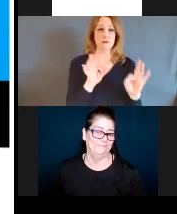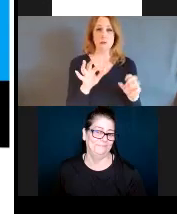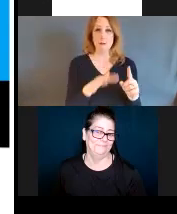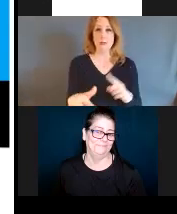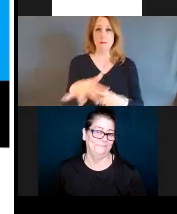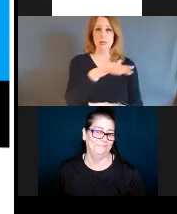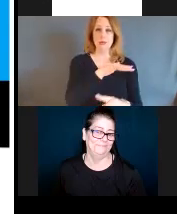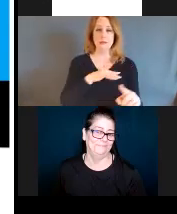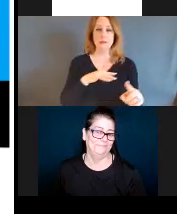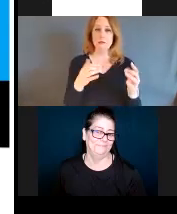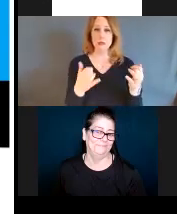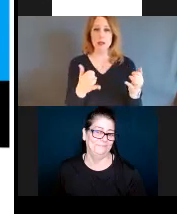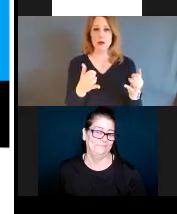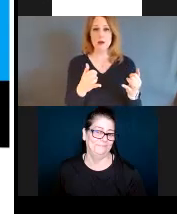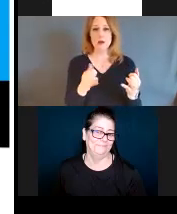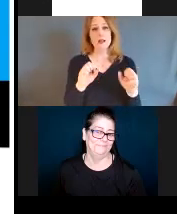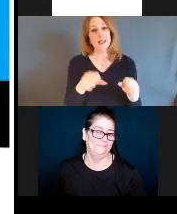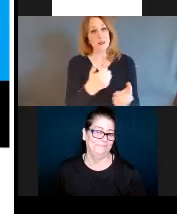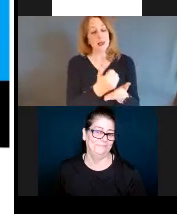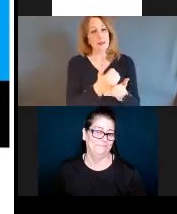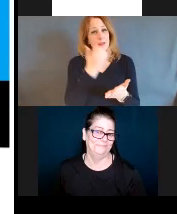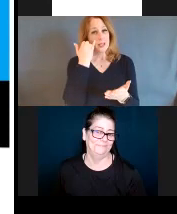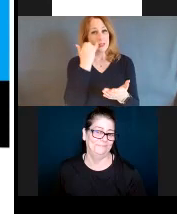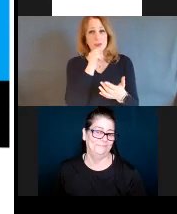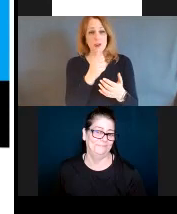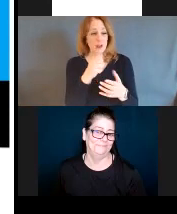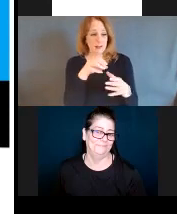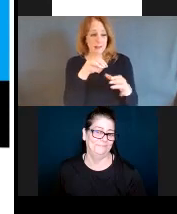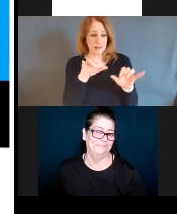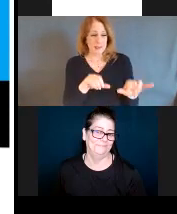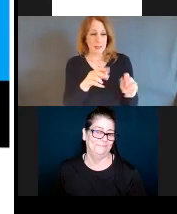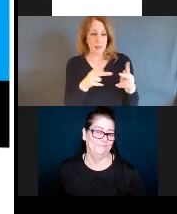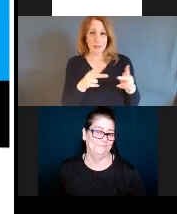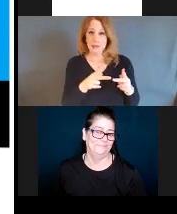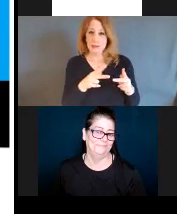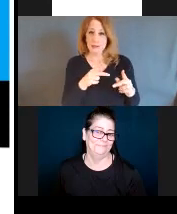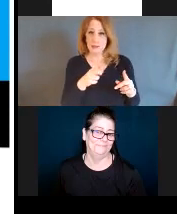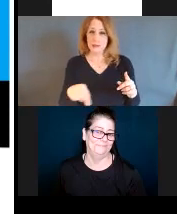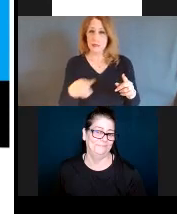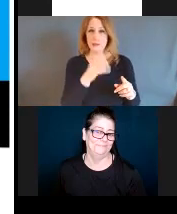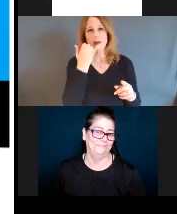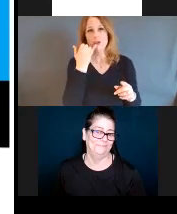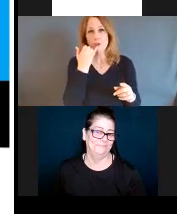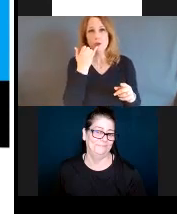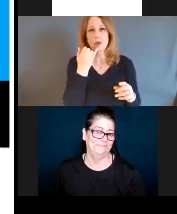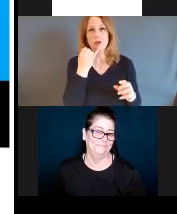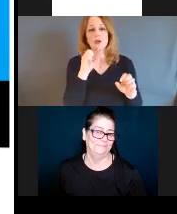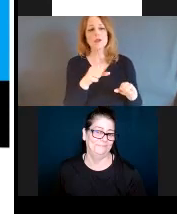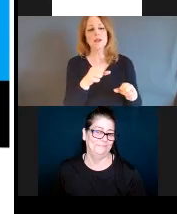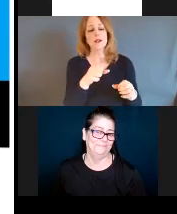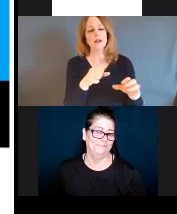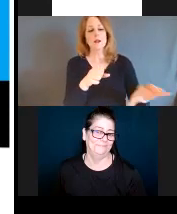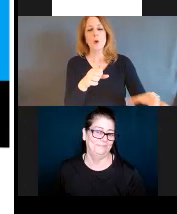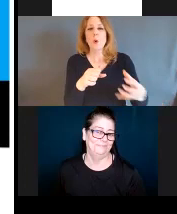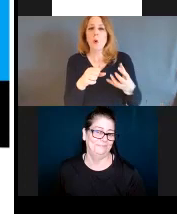if you aren't in the same space as them, like on the phone. You can see if they can hold something that brings them